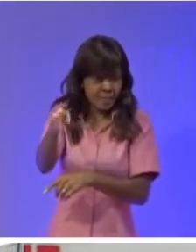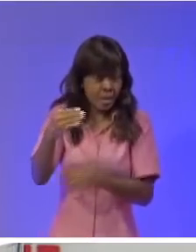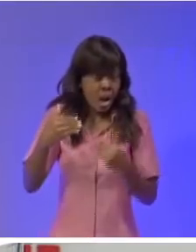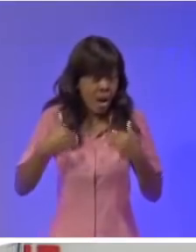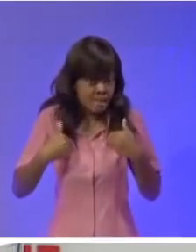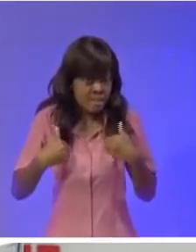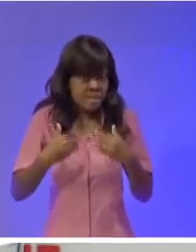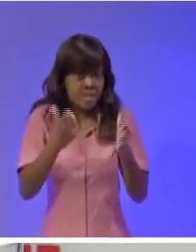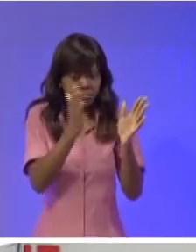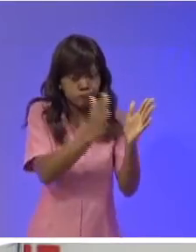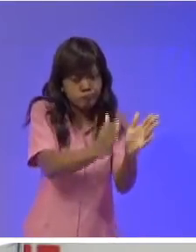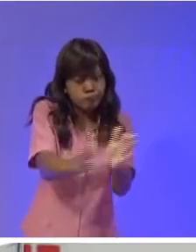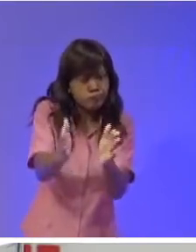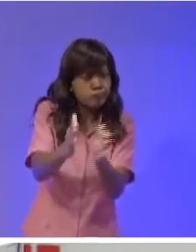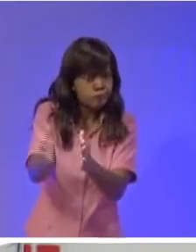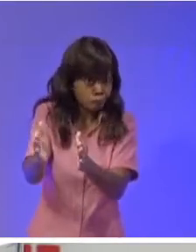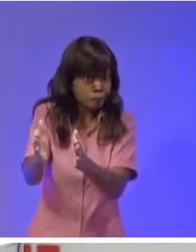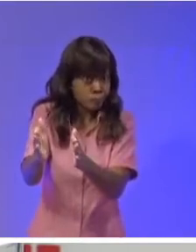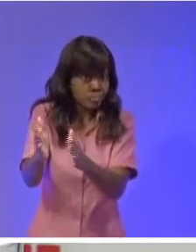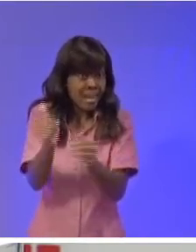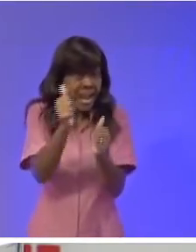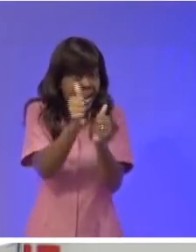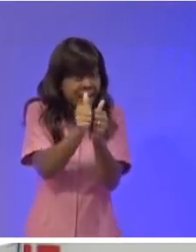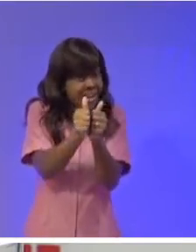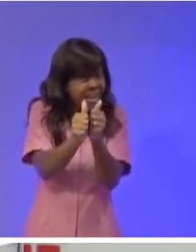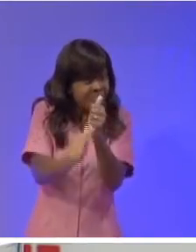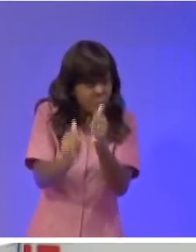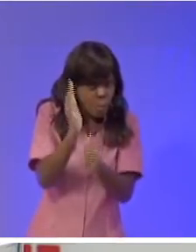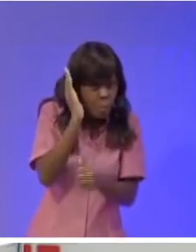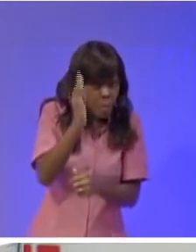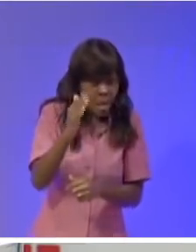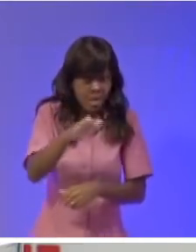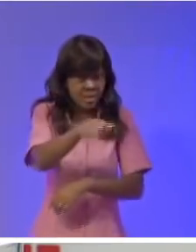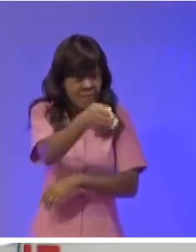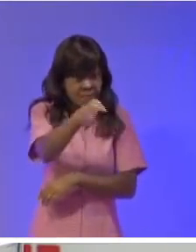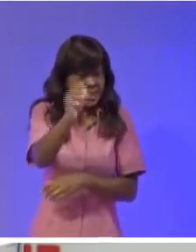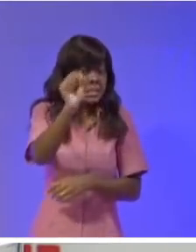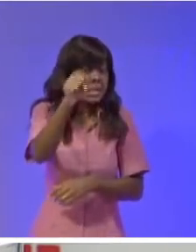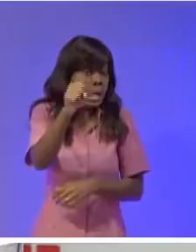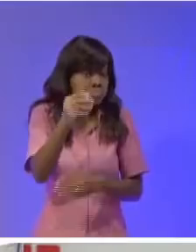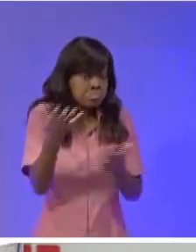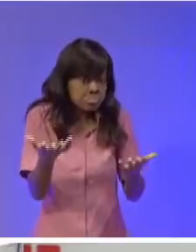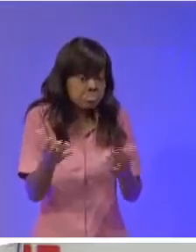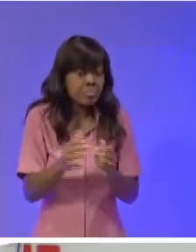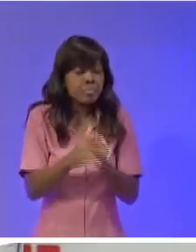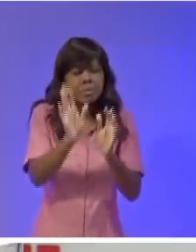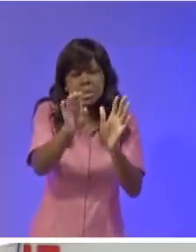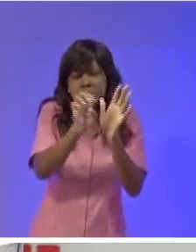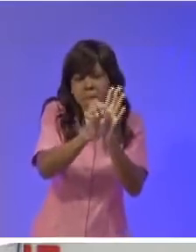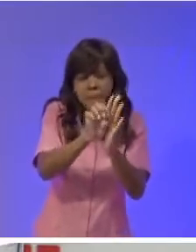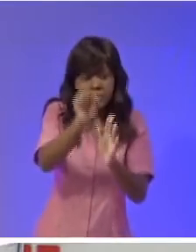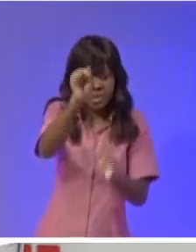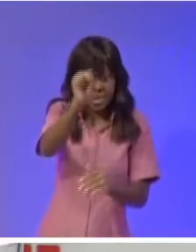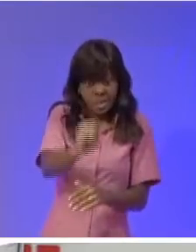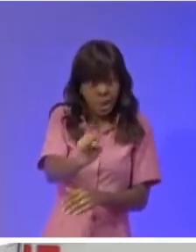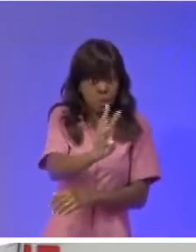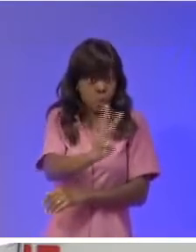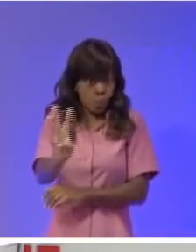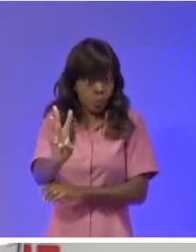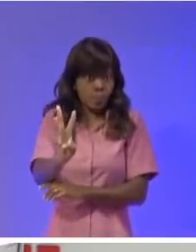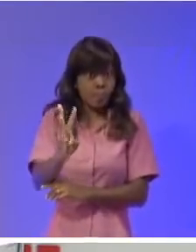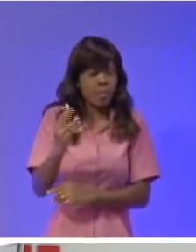explain. So if an RHA, like let's say Southwest, say that their staff is 80%